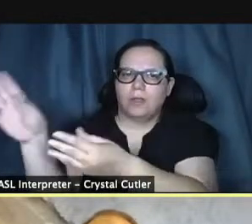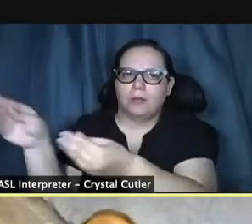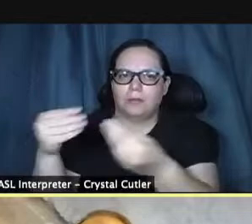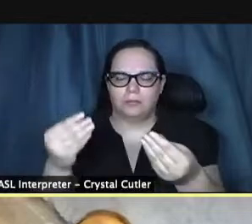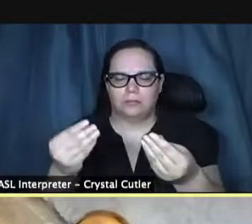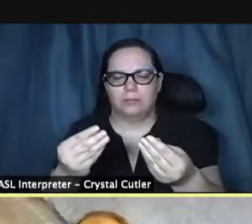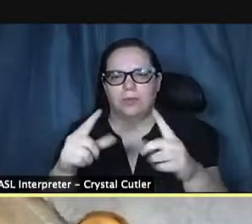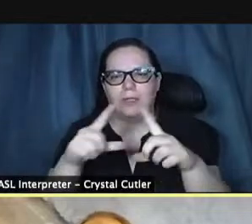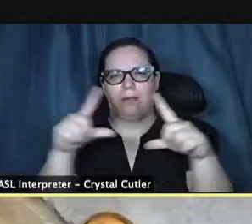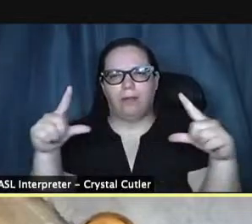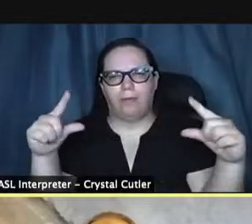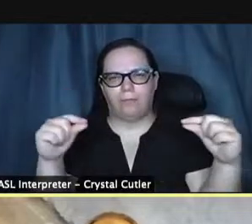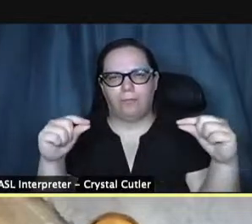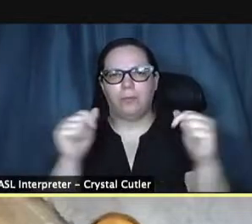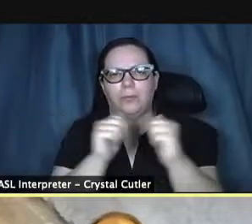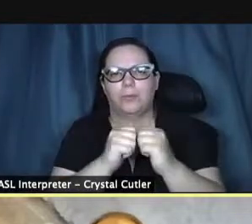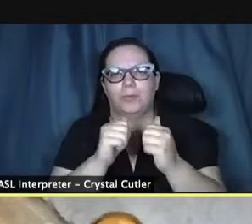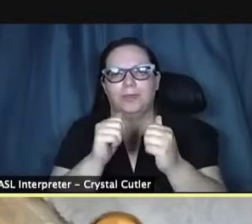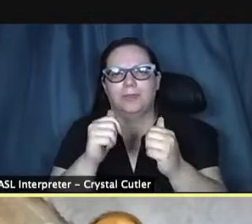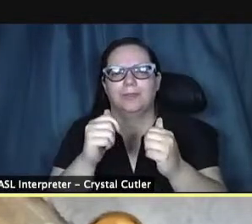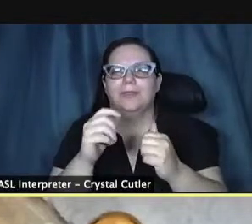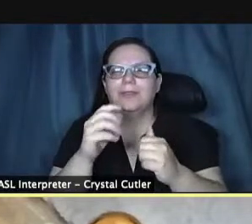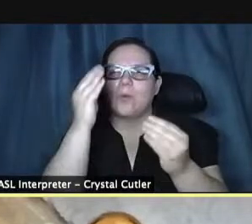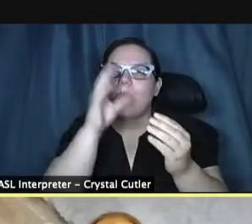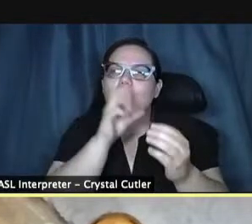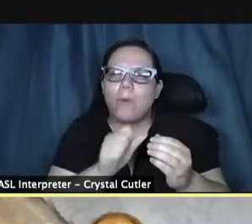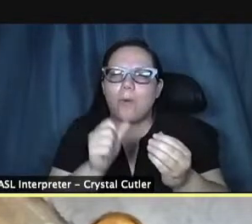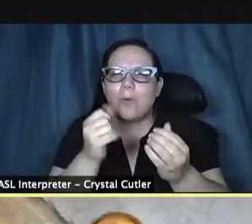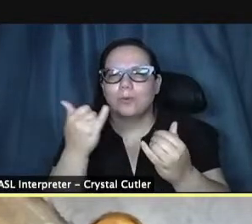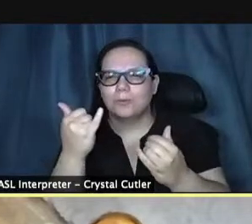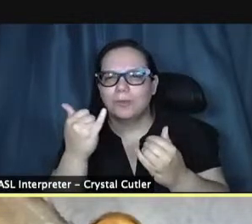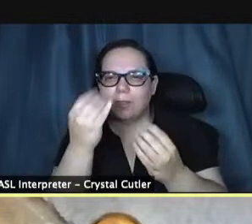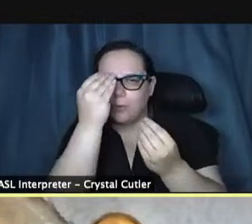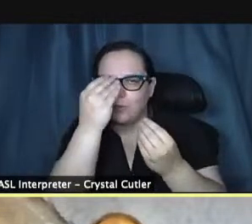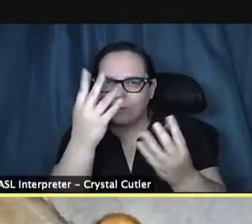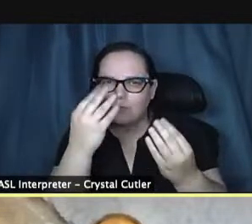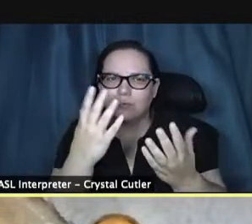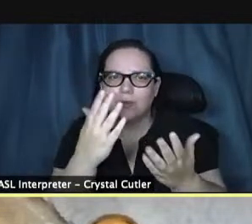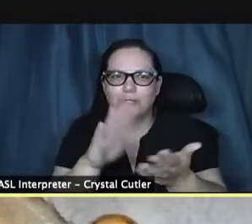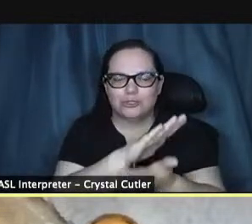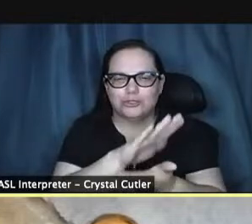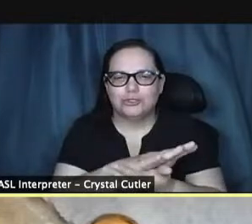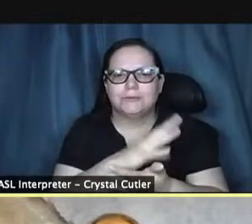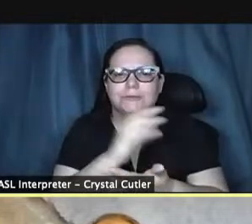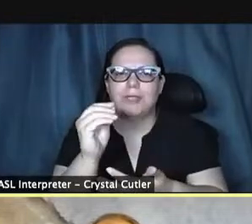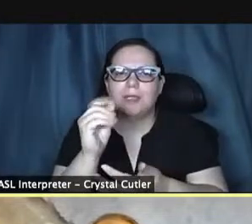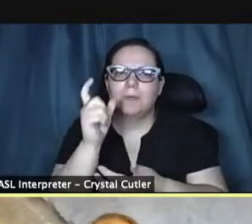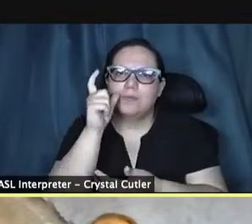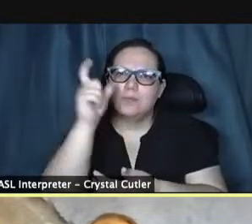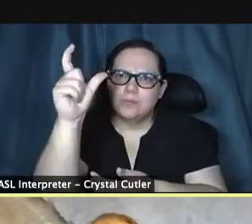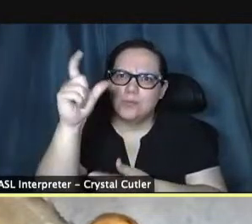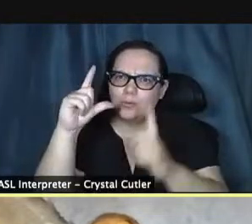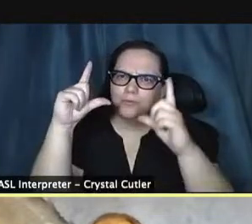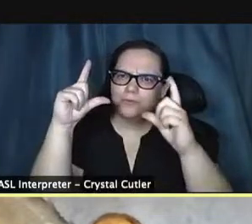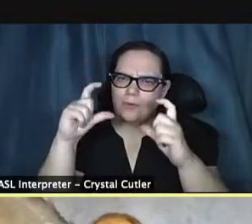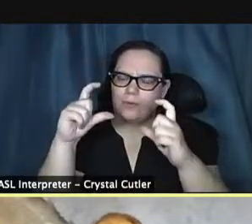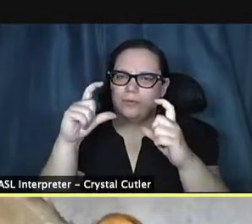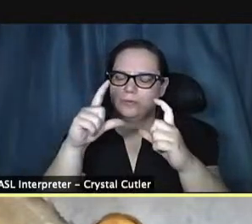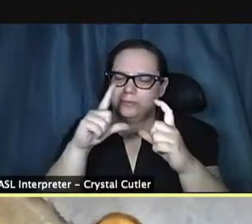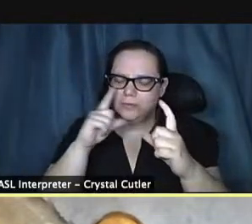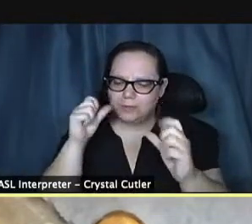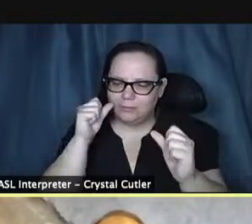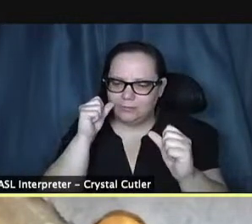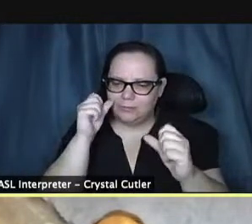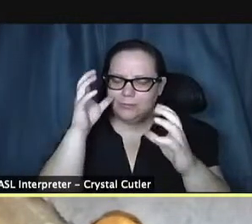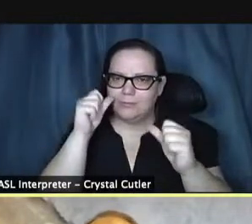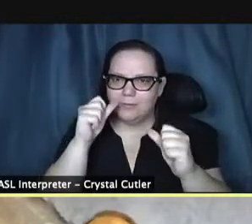yellowing information sheets and a photo of a moon rock. I realized with actually quite a shock that it's exactly 50 years since